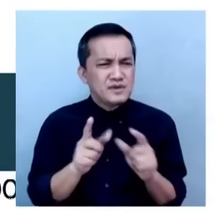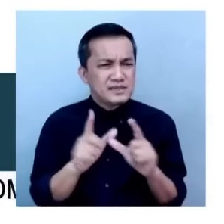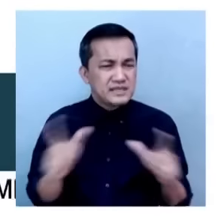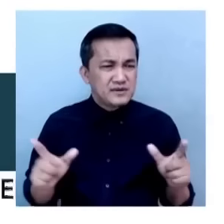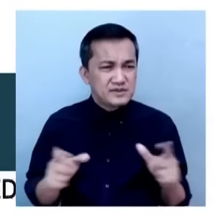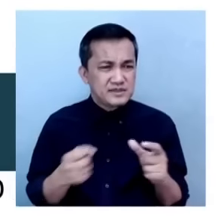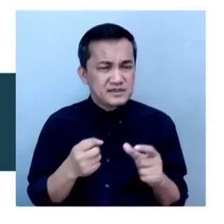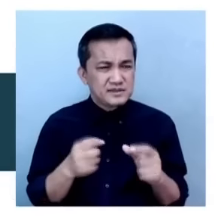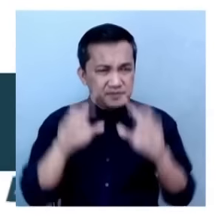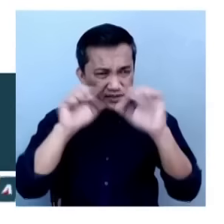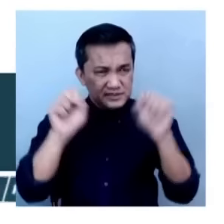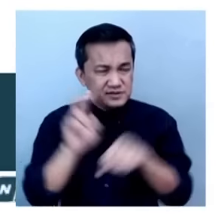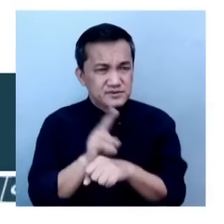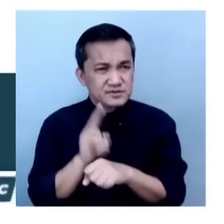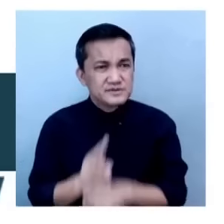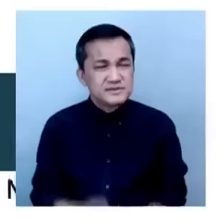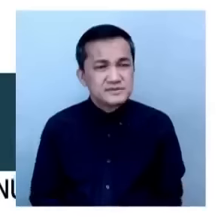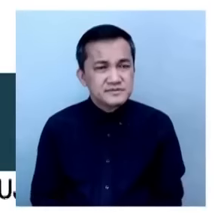president use here?